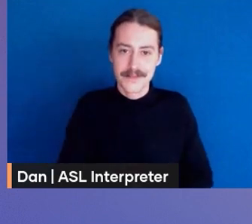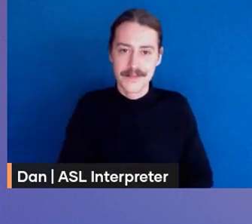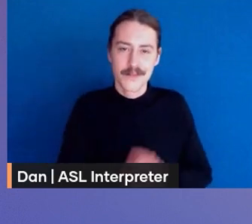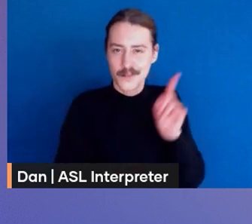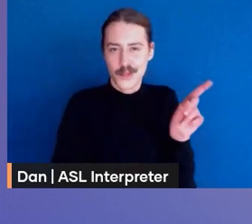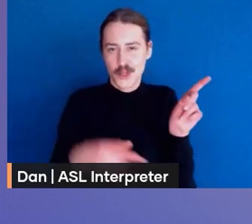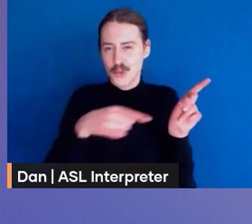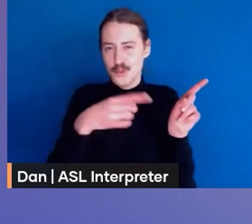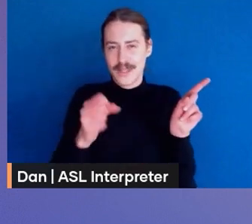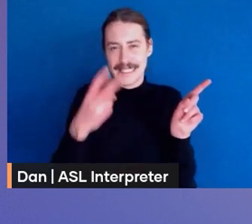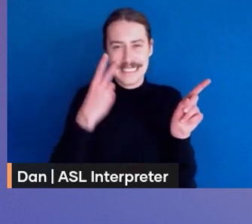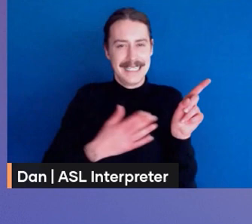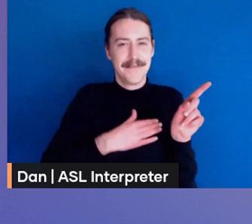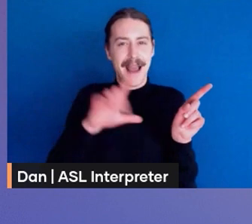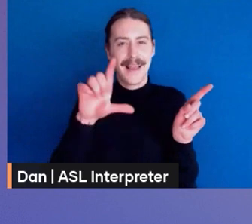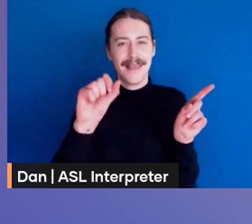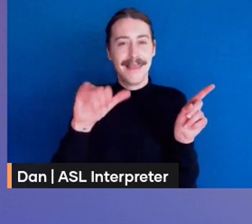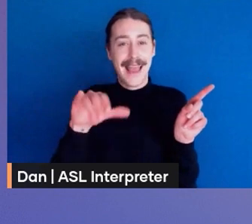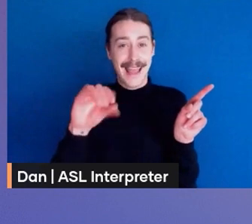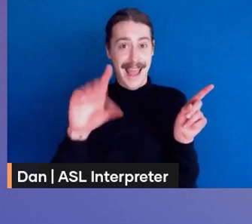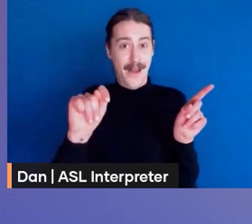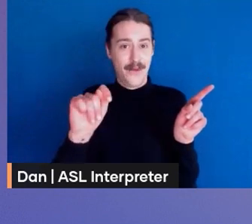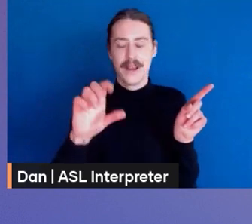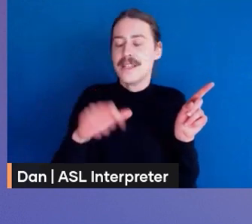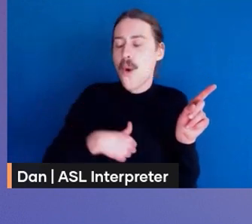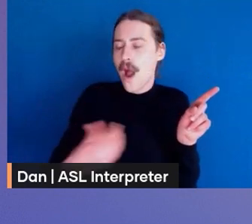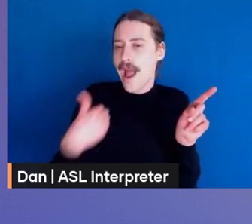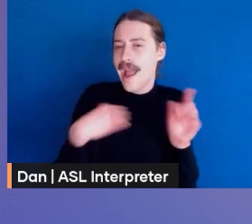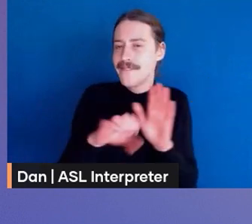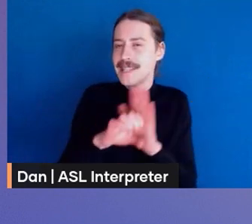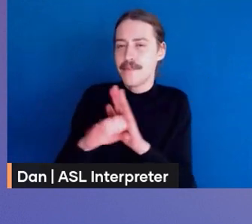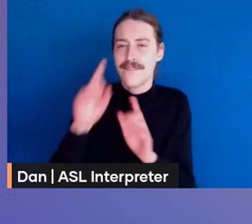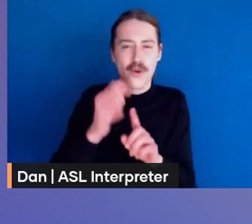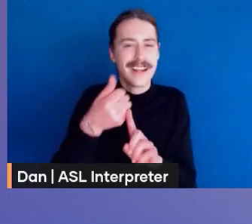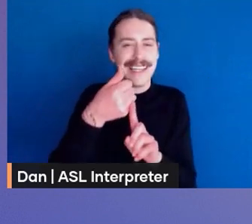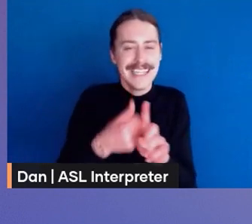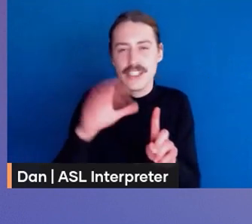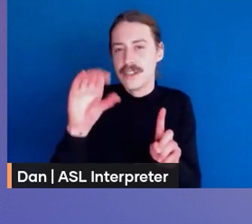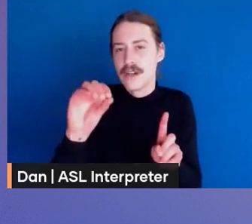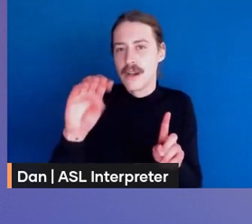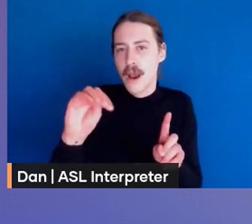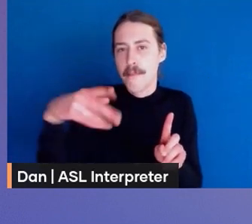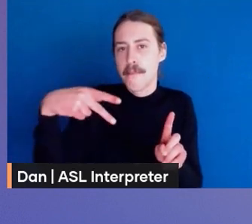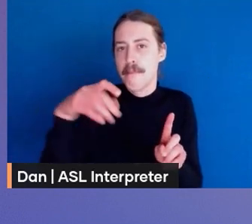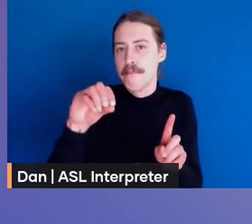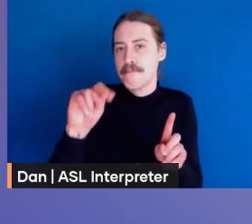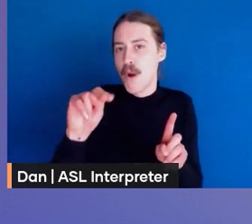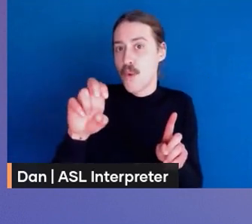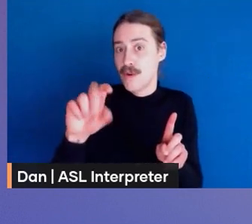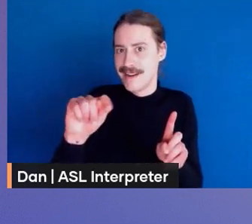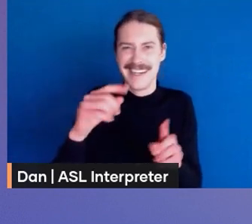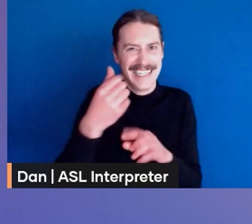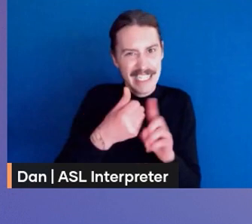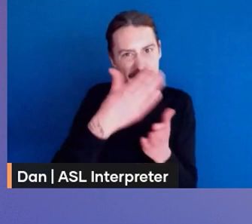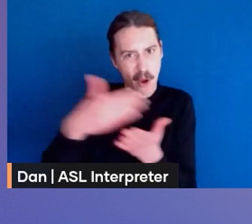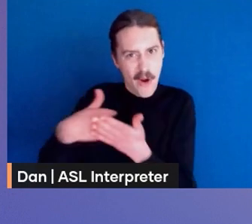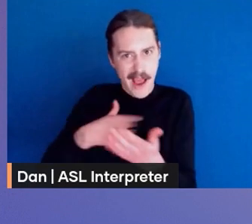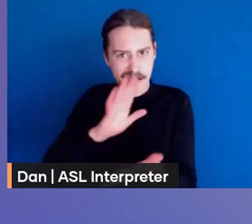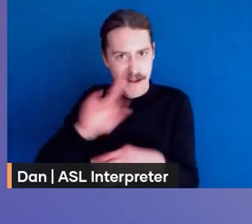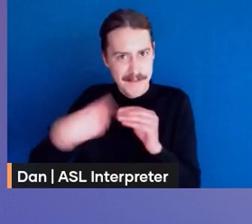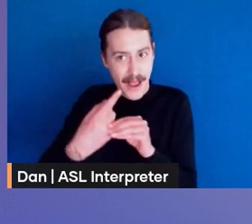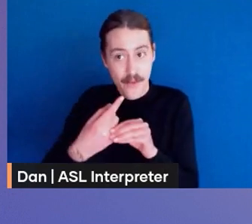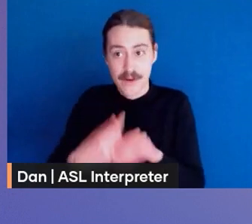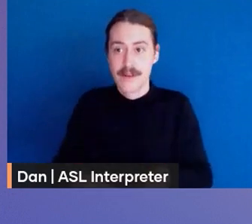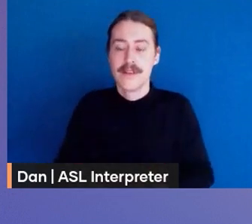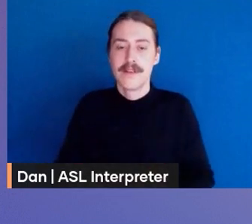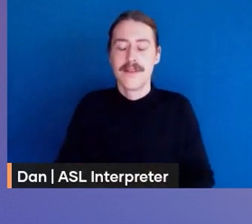together, I have examples for each one of the components that I talked about. The dependencies, or